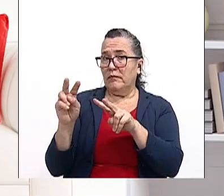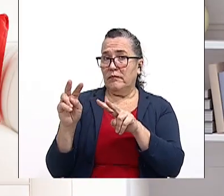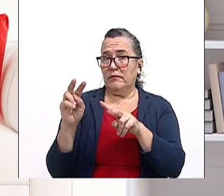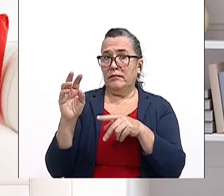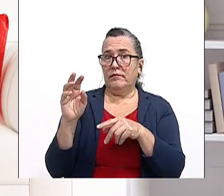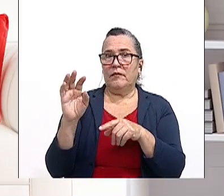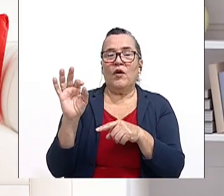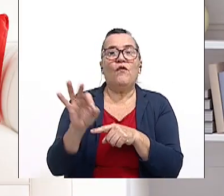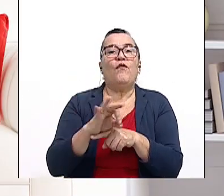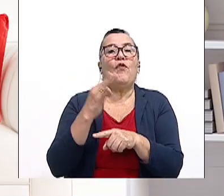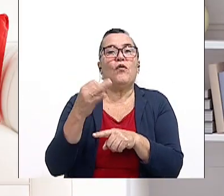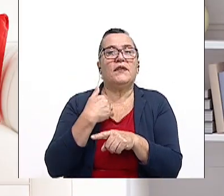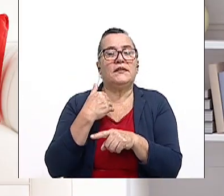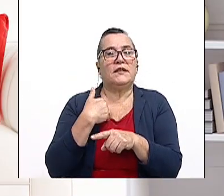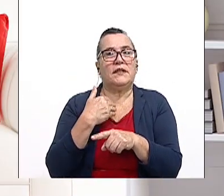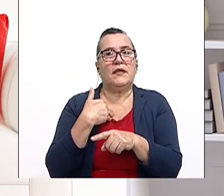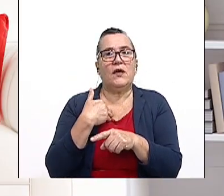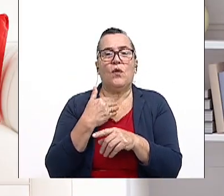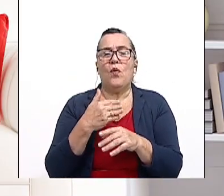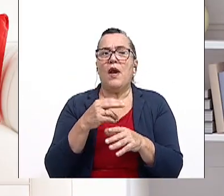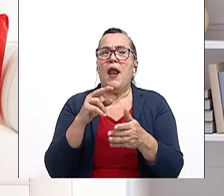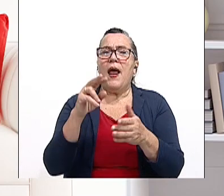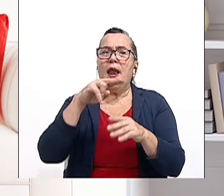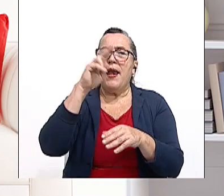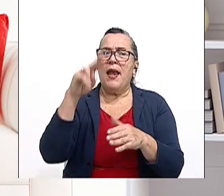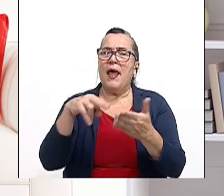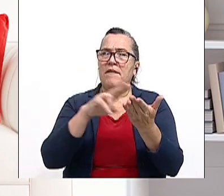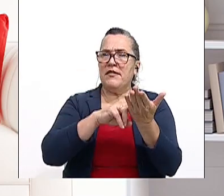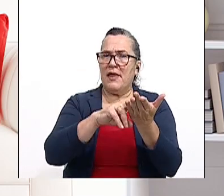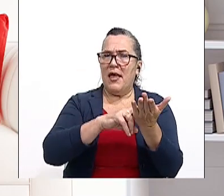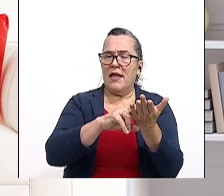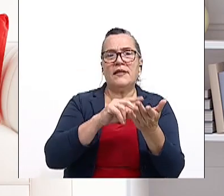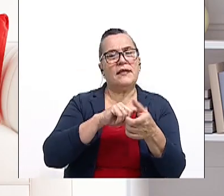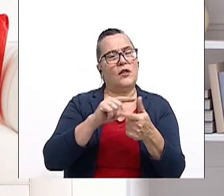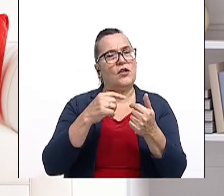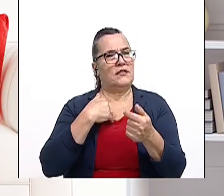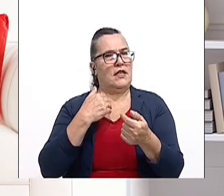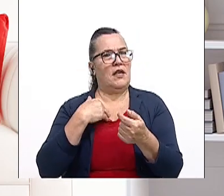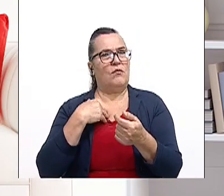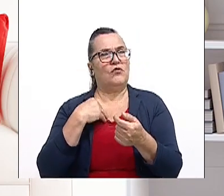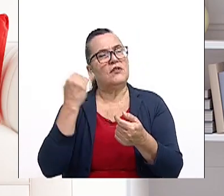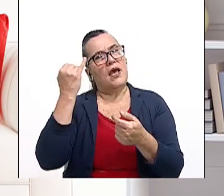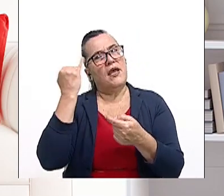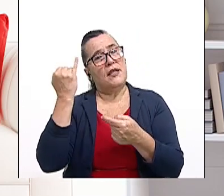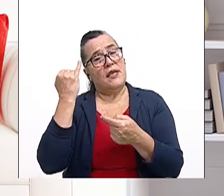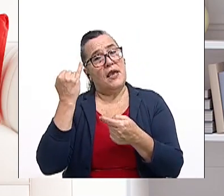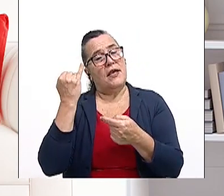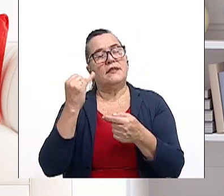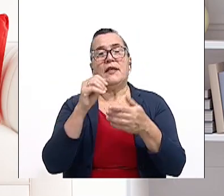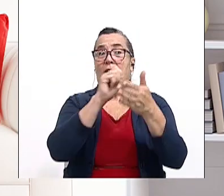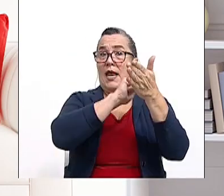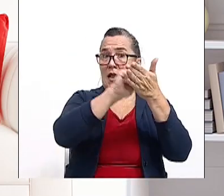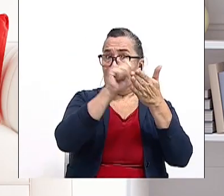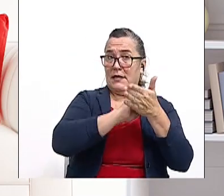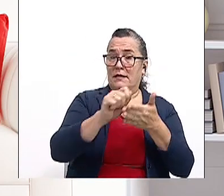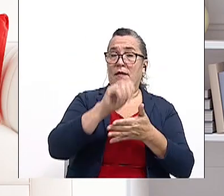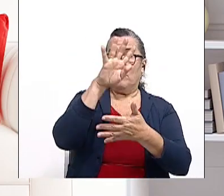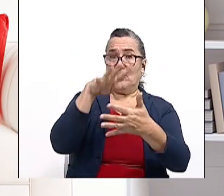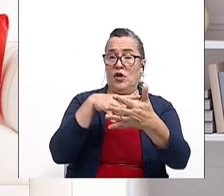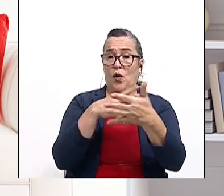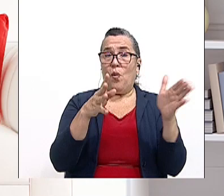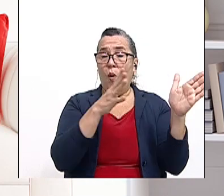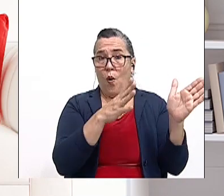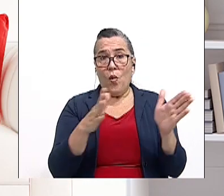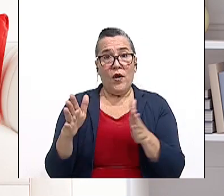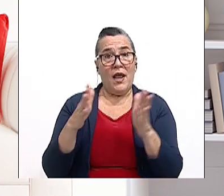ways to have a green Christmas, we have some ideas. So we can write them in a graphic